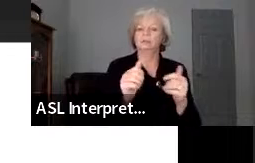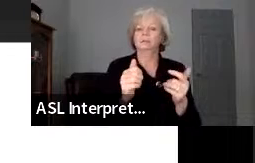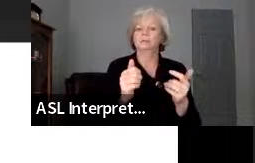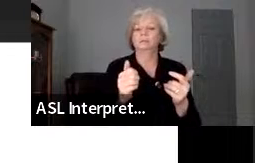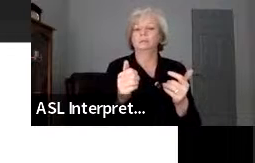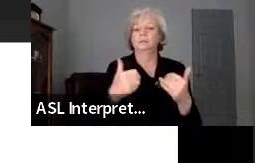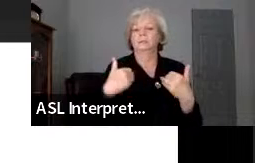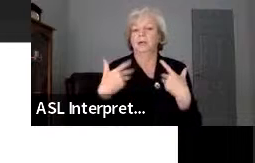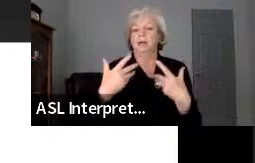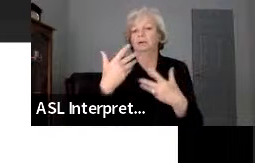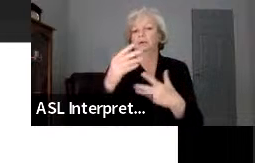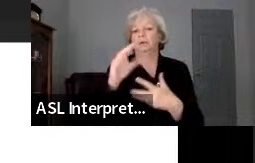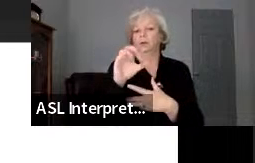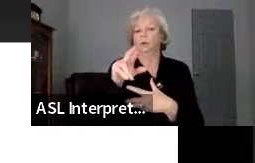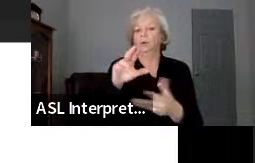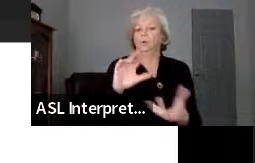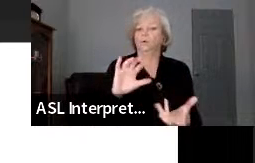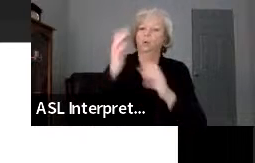crisis